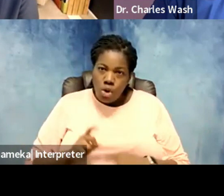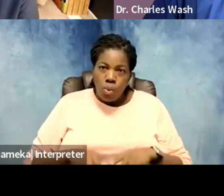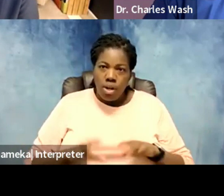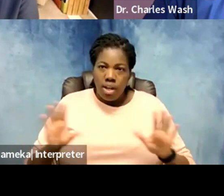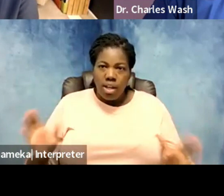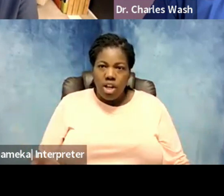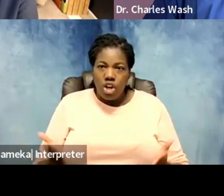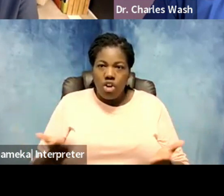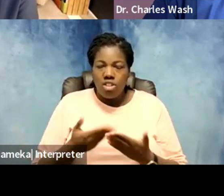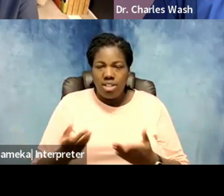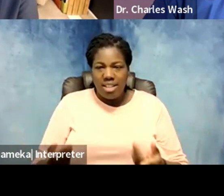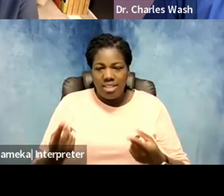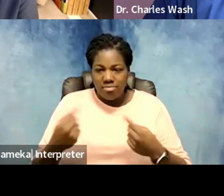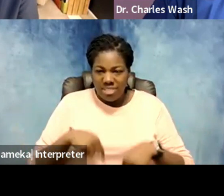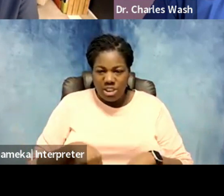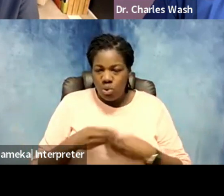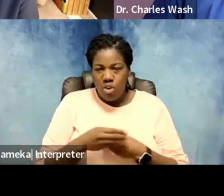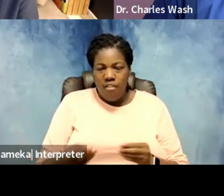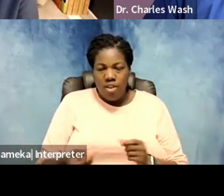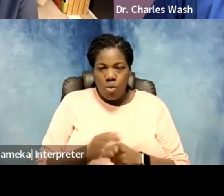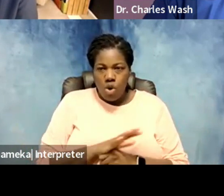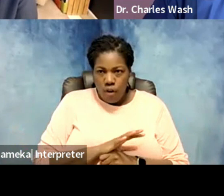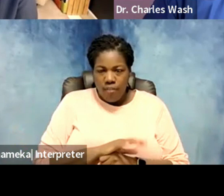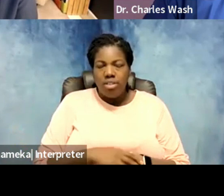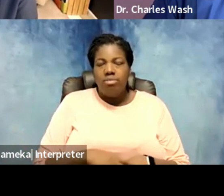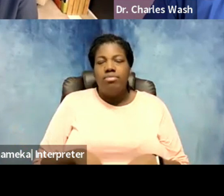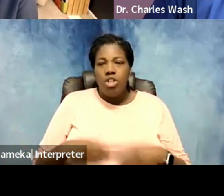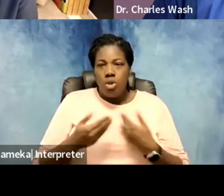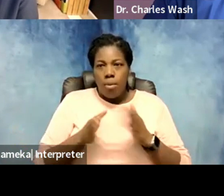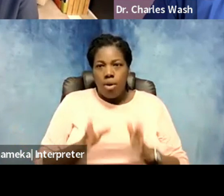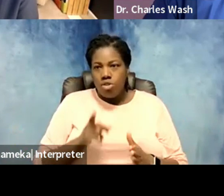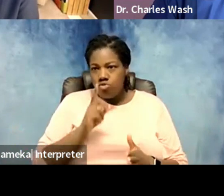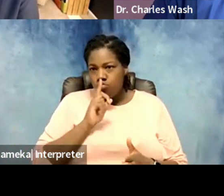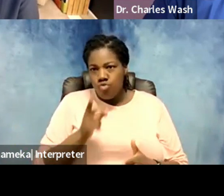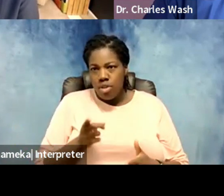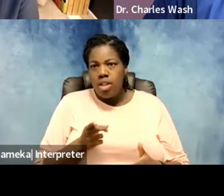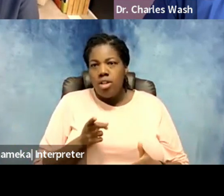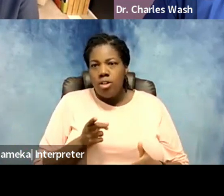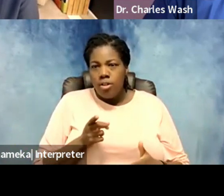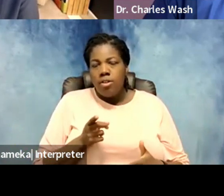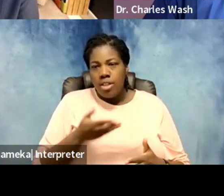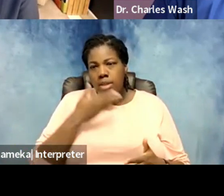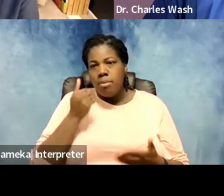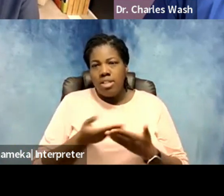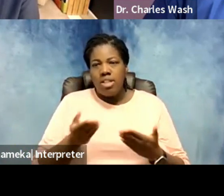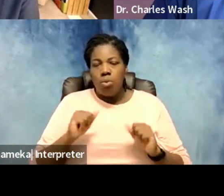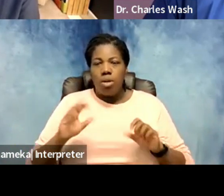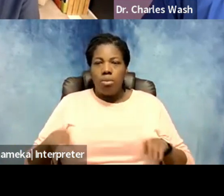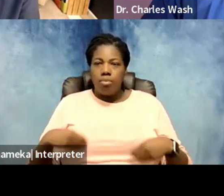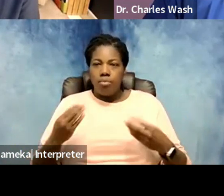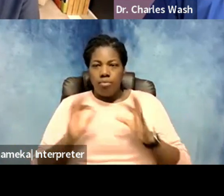any of those things to come into our office space. So the boxes were absolutely by far the best thing we could have been able to